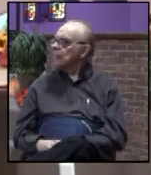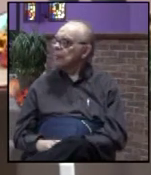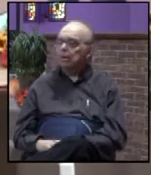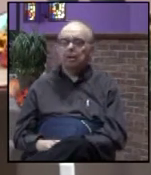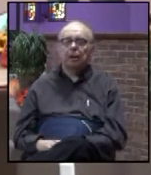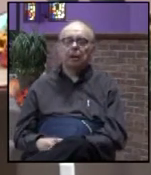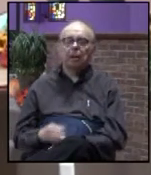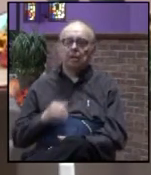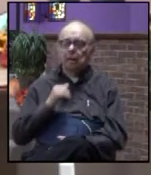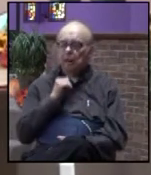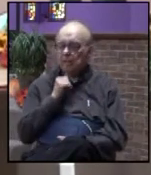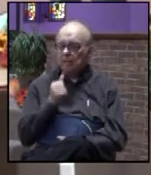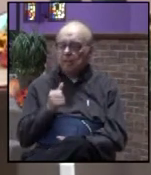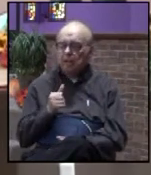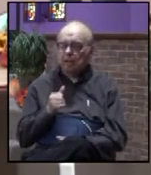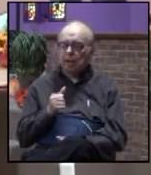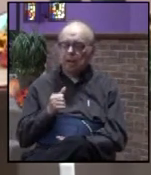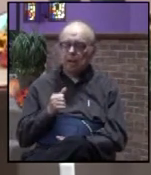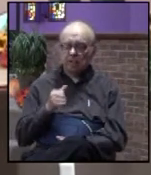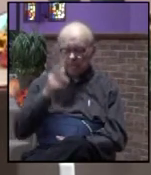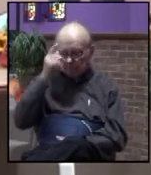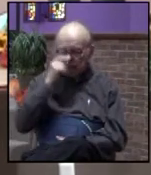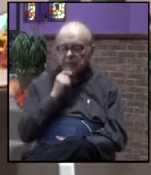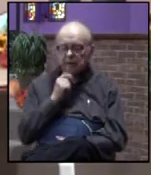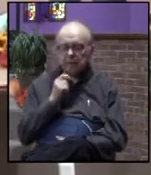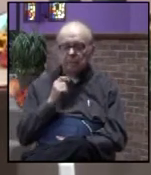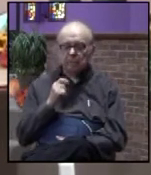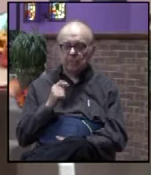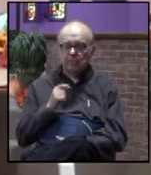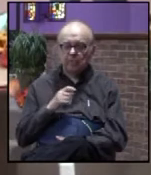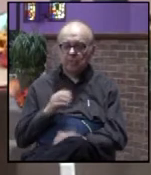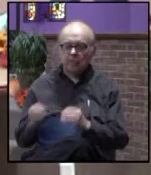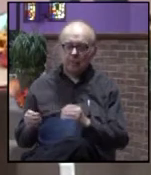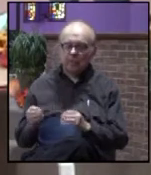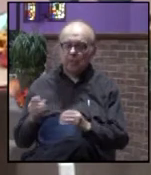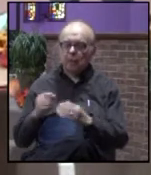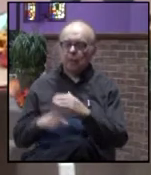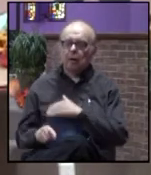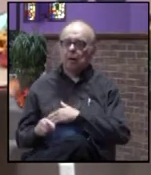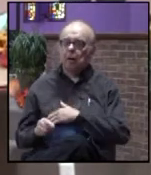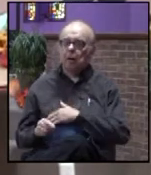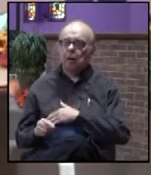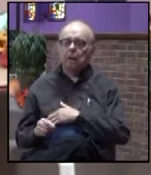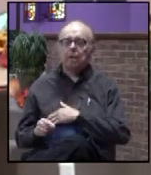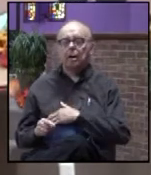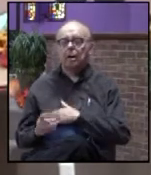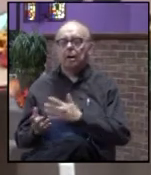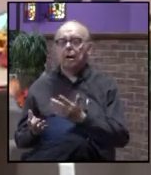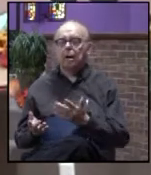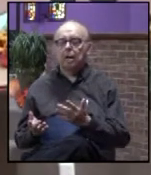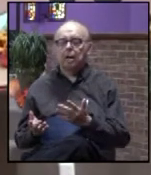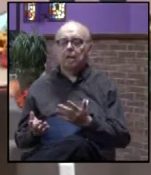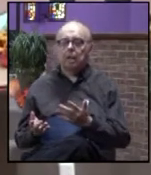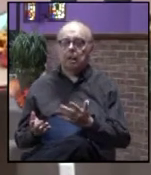Not just in the teen or in the teens. It's moving down into,